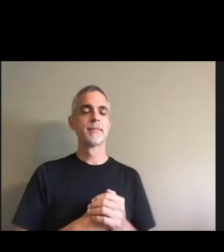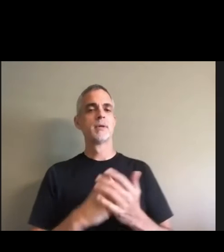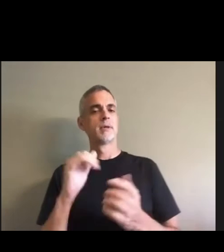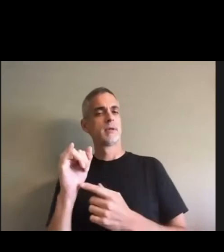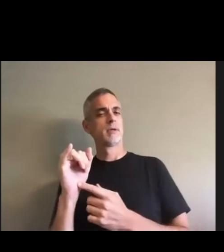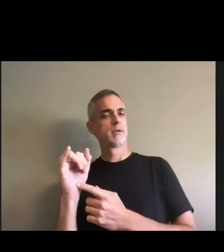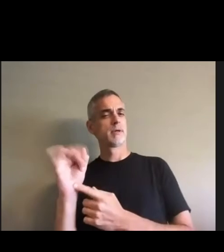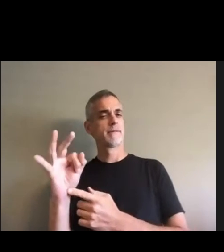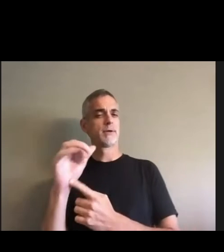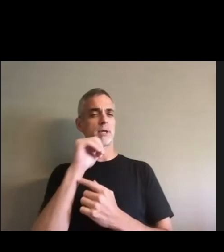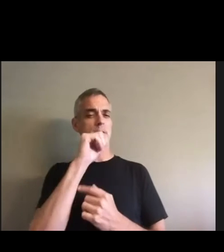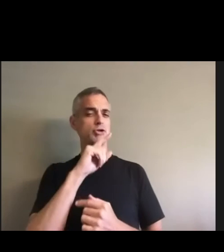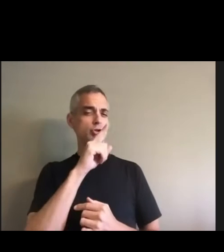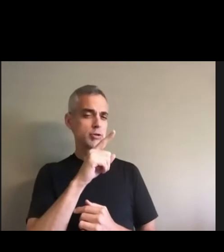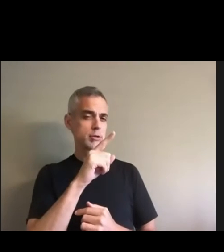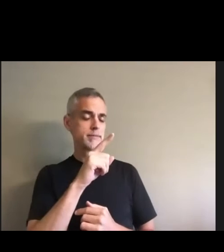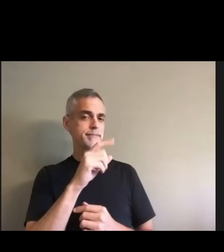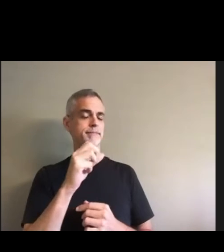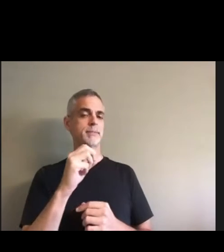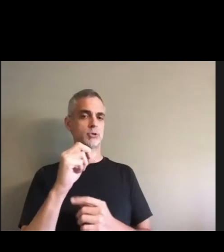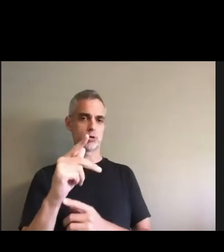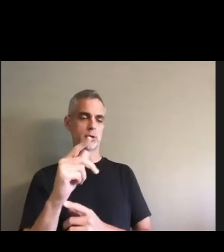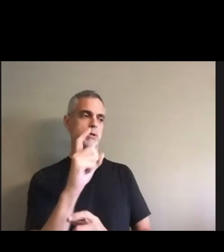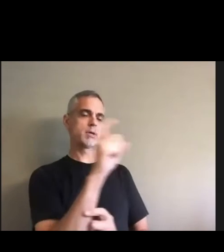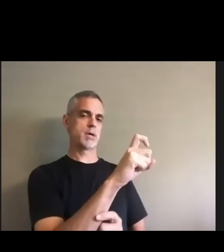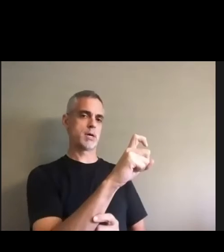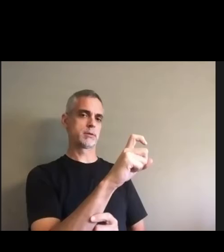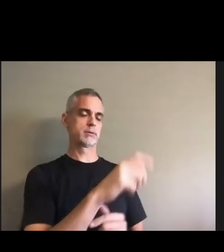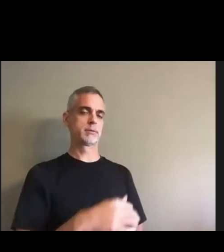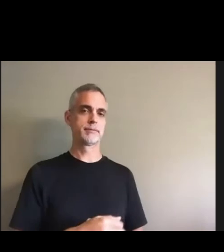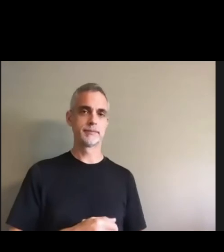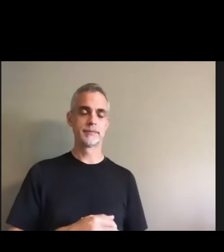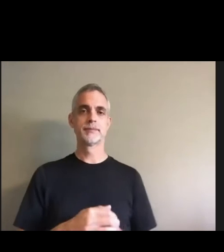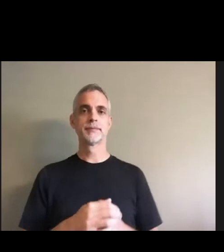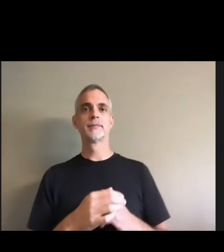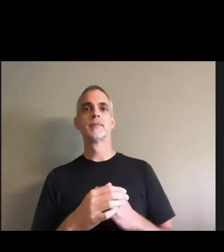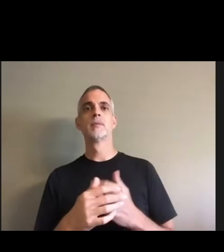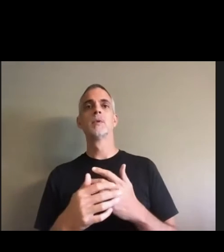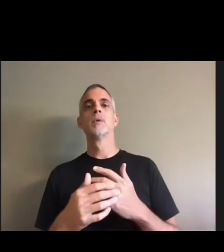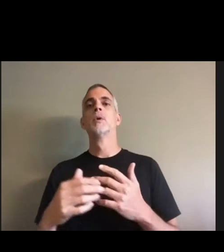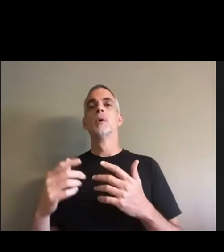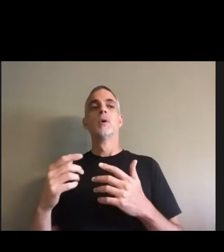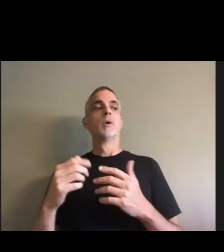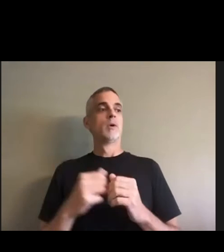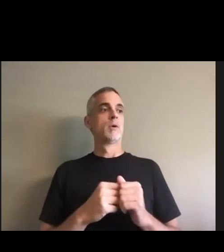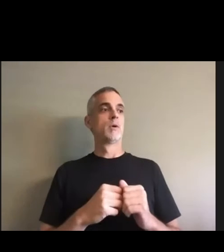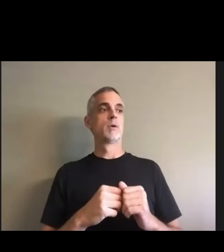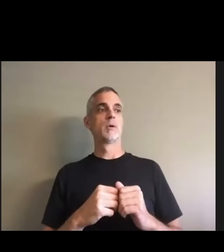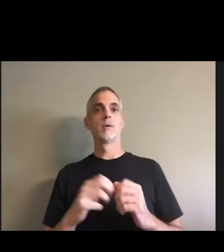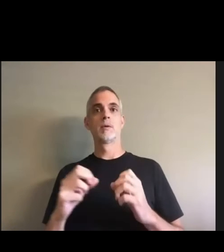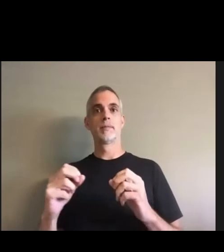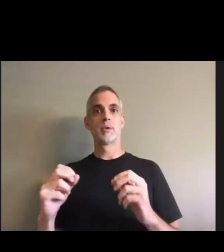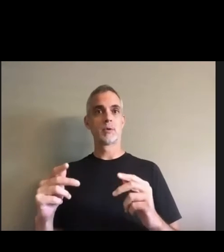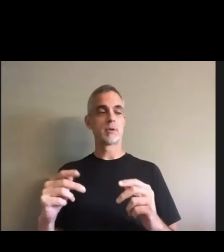how they self-identify. And if you're not sure how somebody identifies, then ask the person